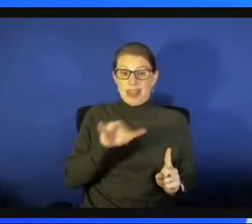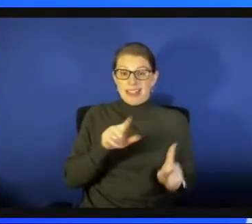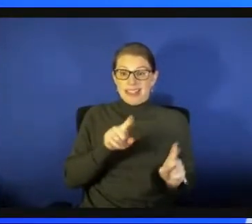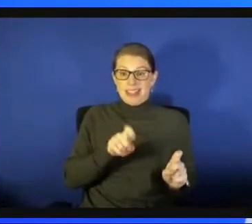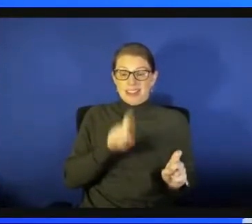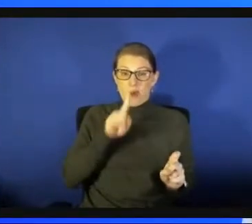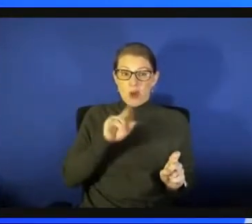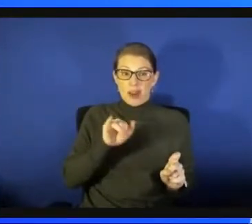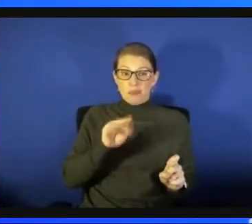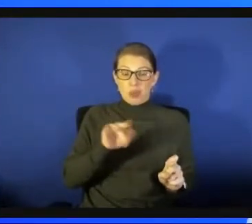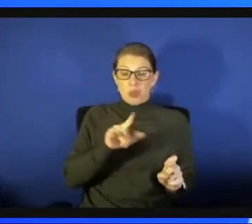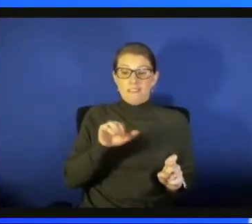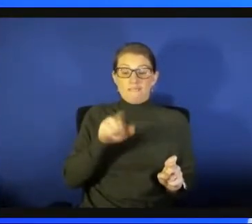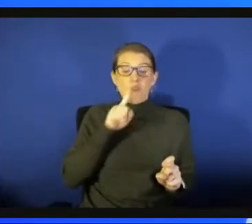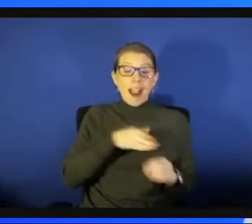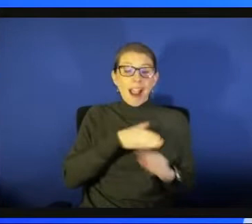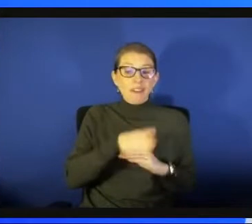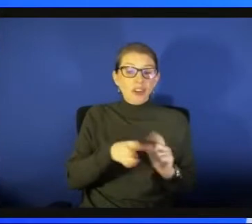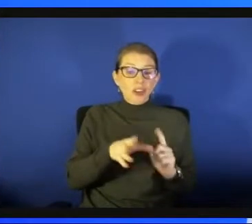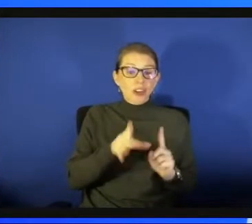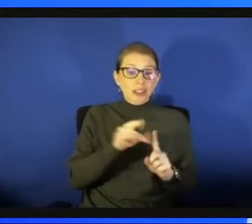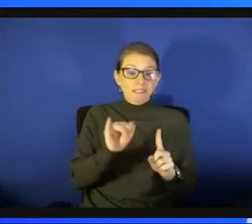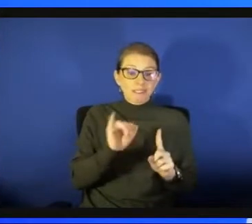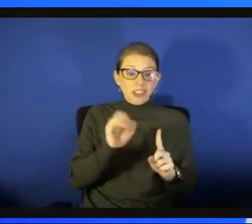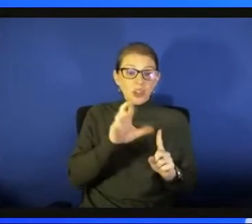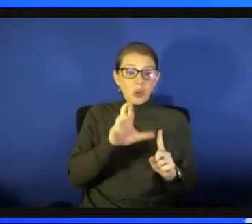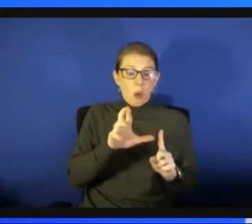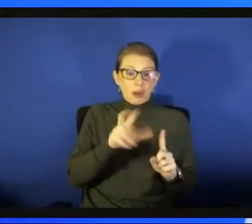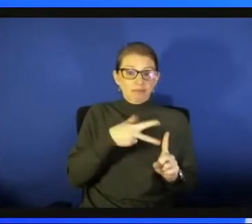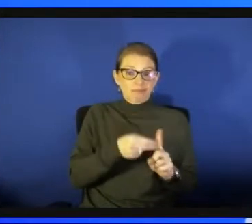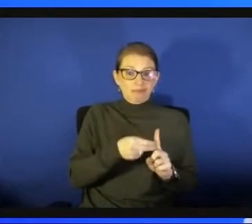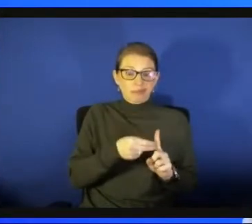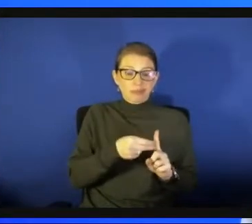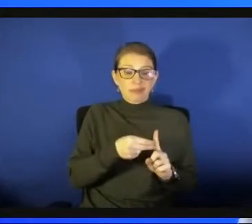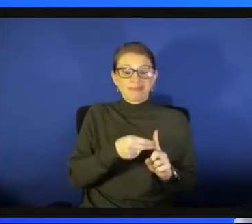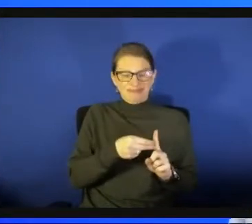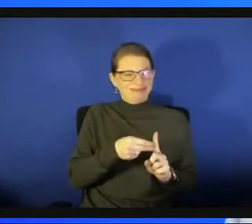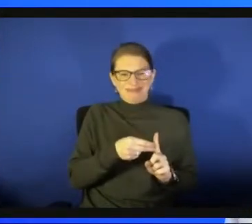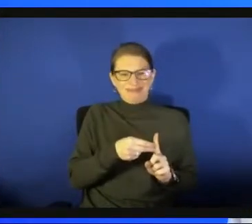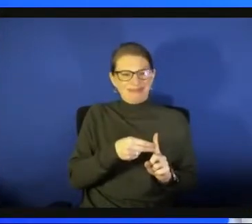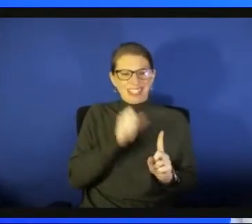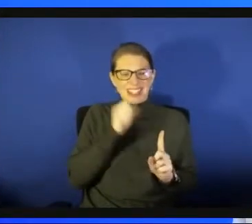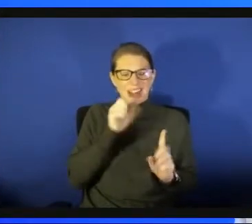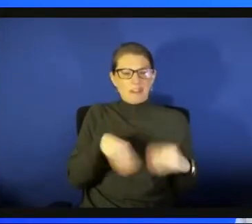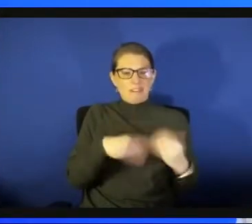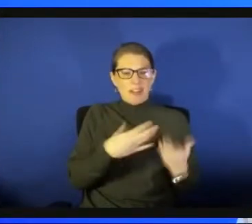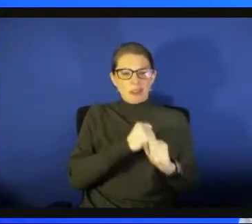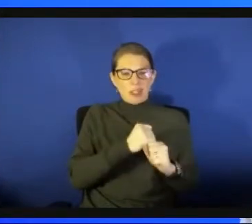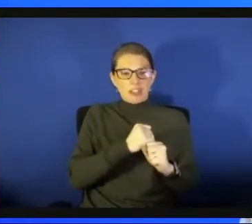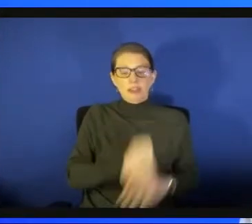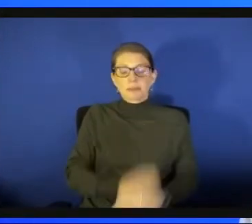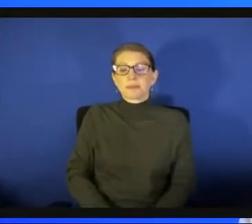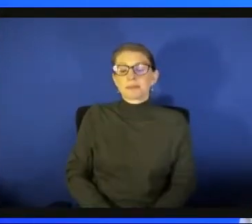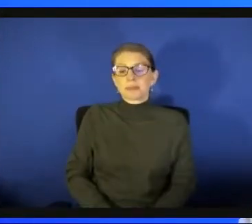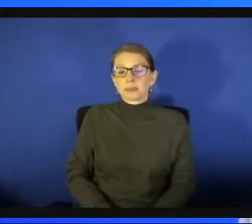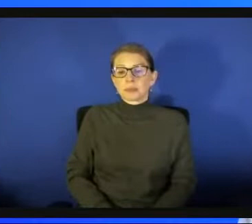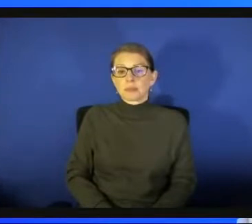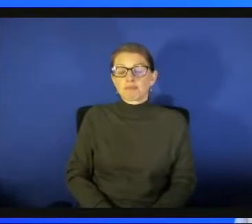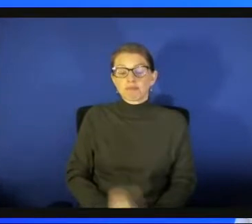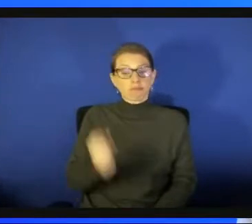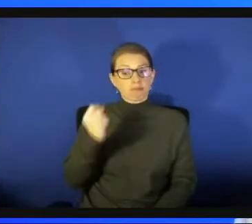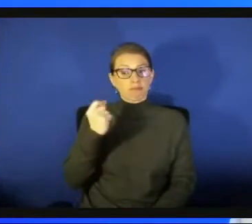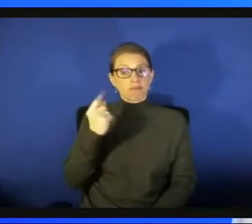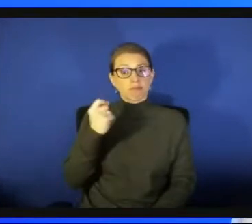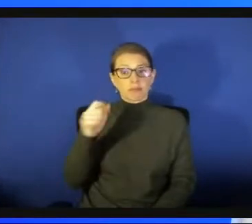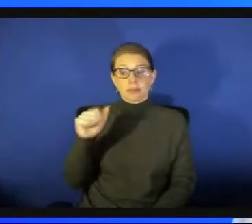or vaccination, is not recommended. The other issue here, as we talked about, is that, you know, we know that antibody levels wane,